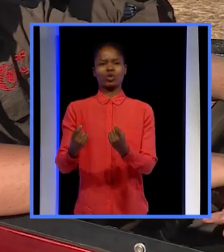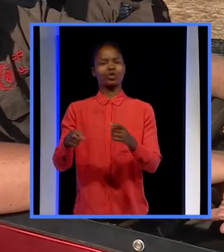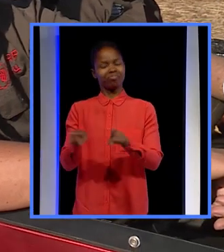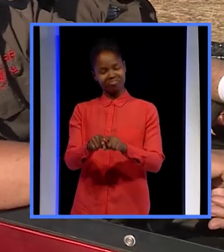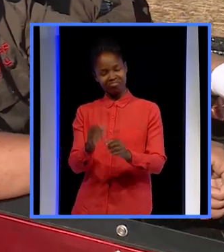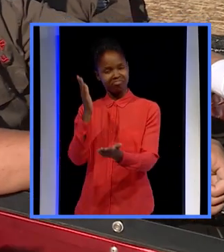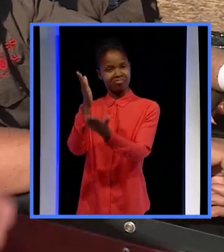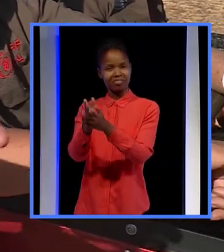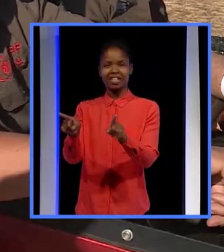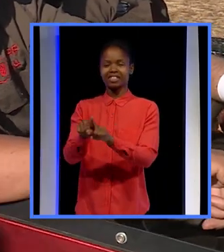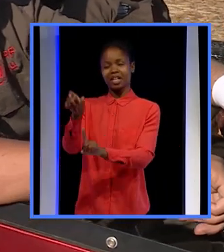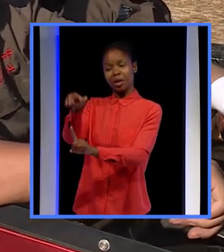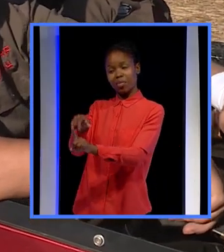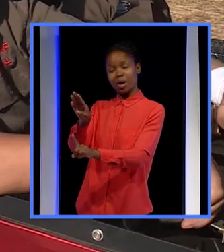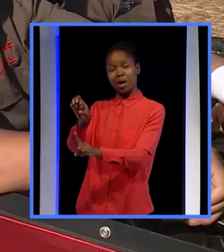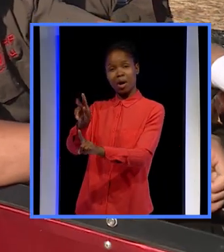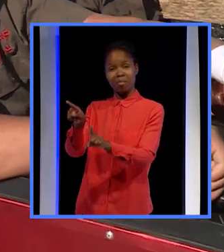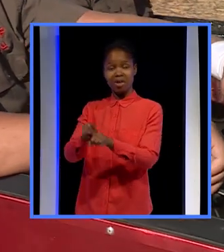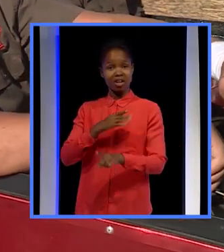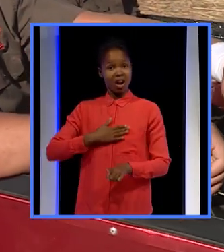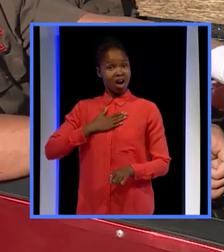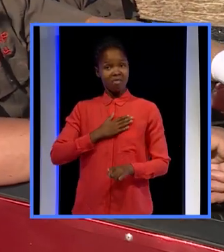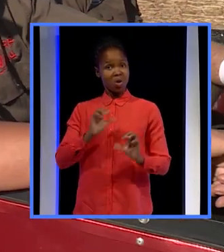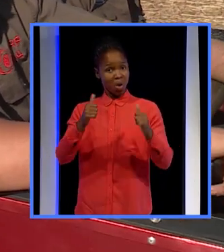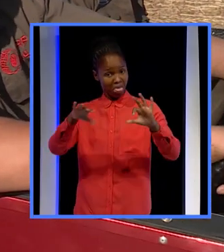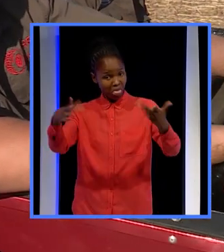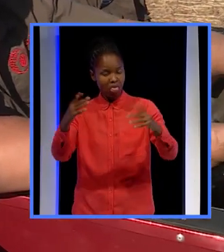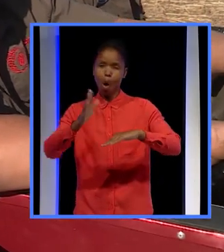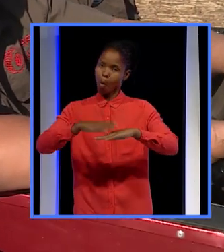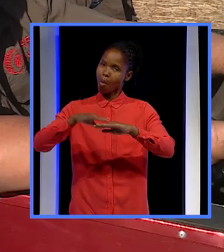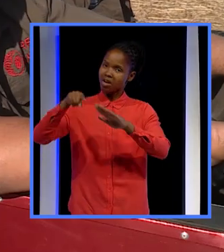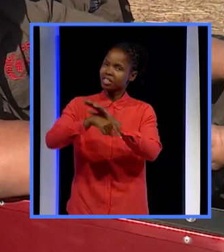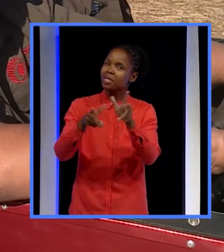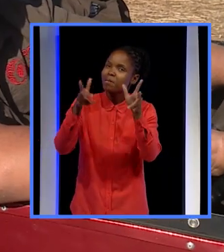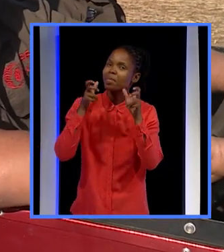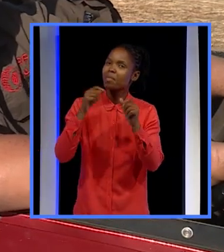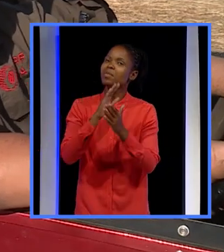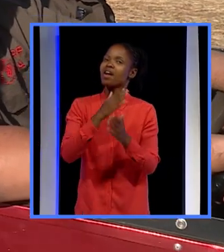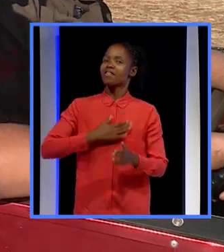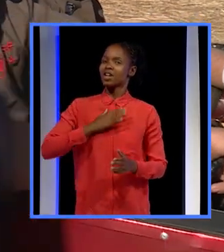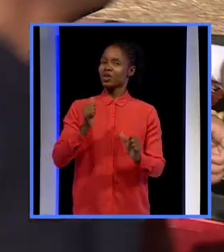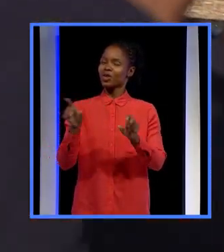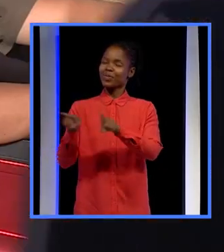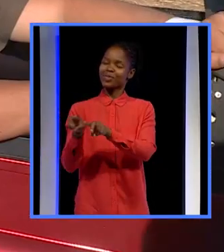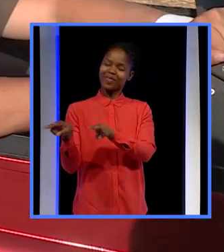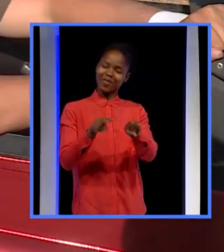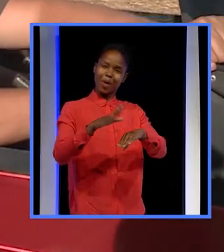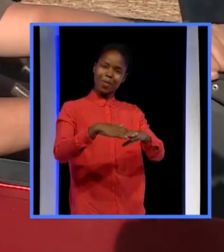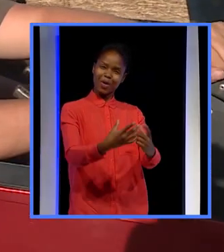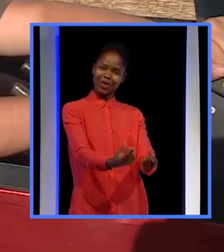my international man of mystery. If you're not feeling good about yourself, then you know what? Watch us again, because this is our feel-good story. Samkelo!